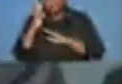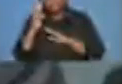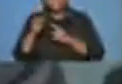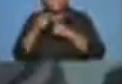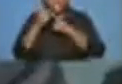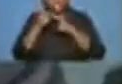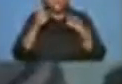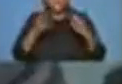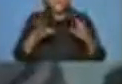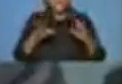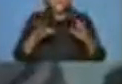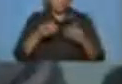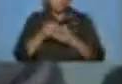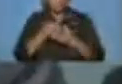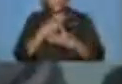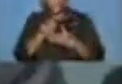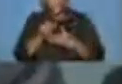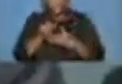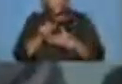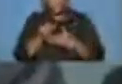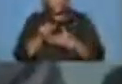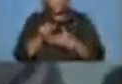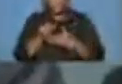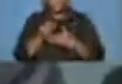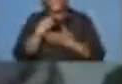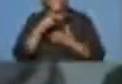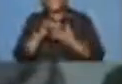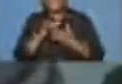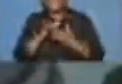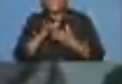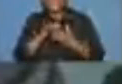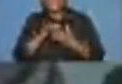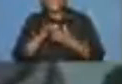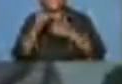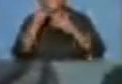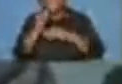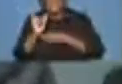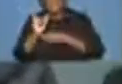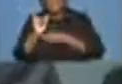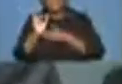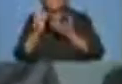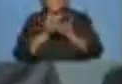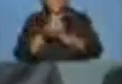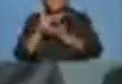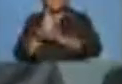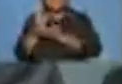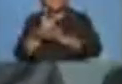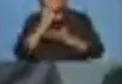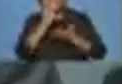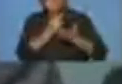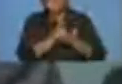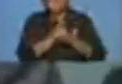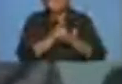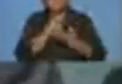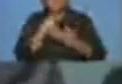so that communication or that item was forwarded to the negotiations team. I'm advised that